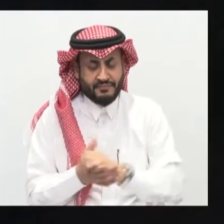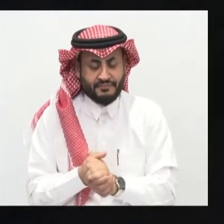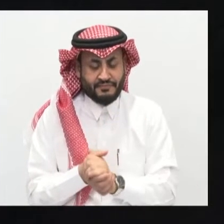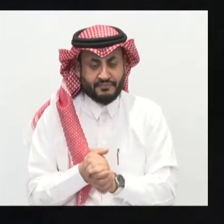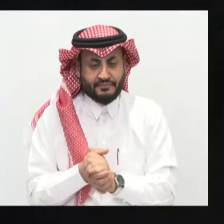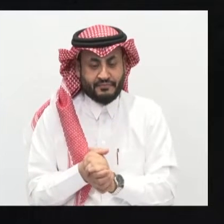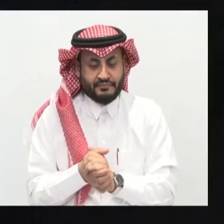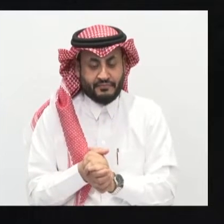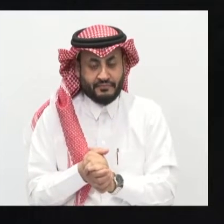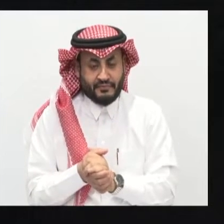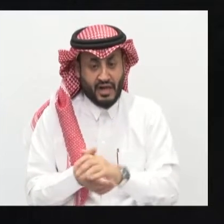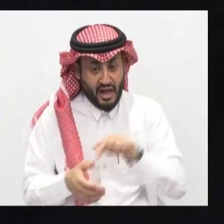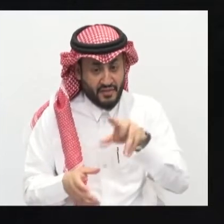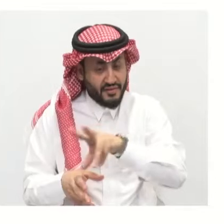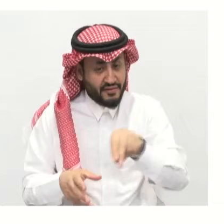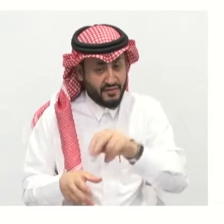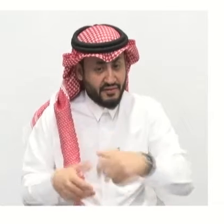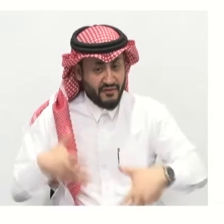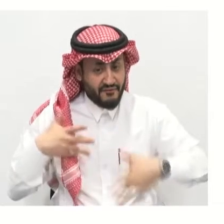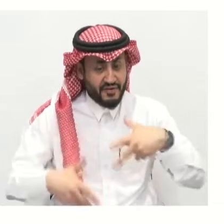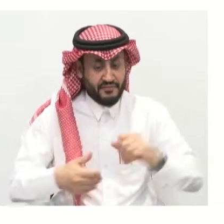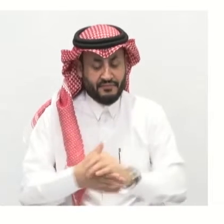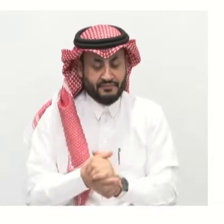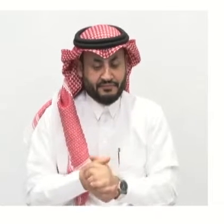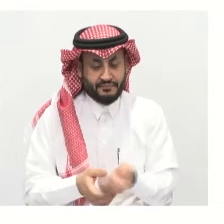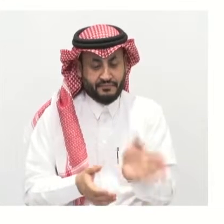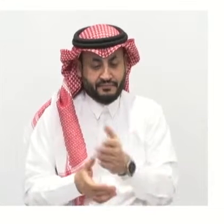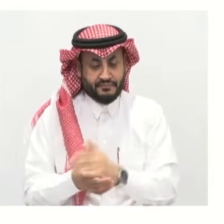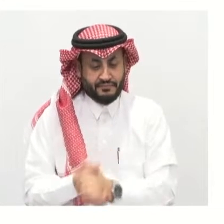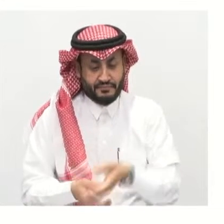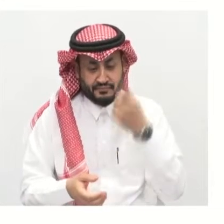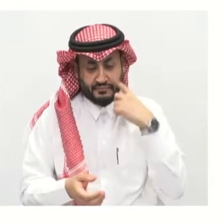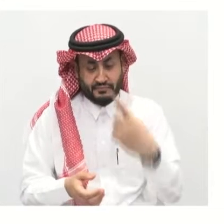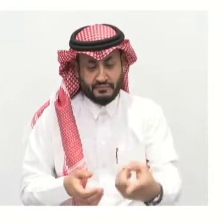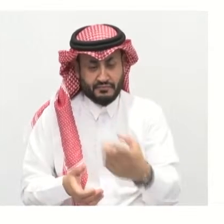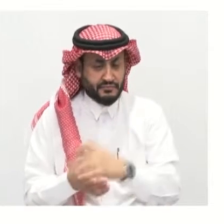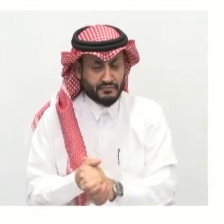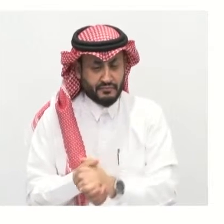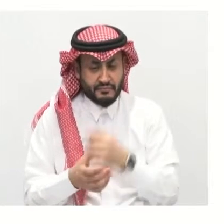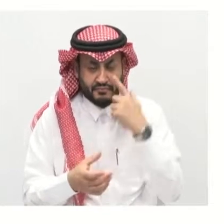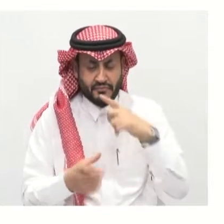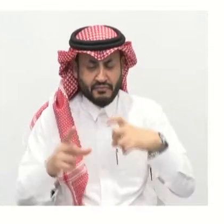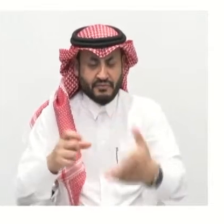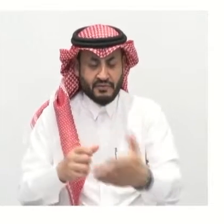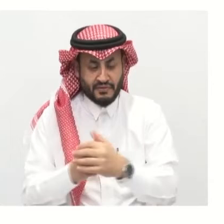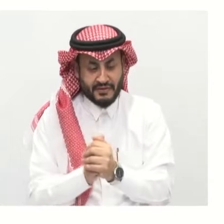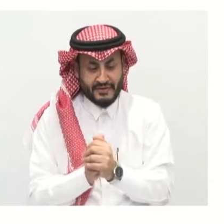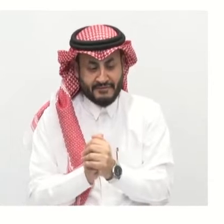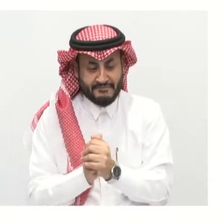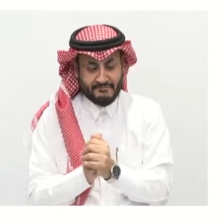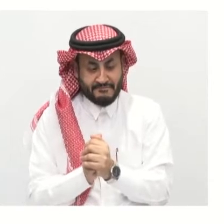So that's also a kind of feeling, right? Look at this picture with me. What do you see?